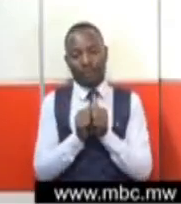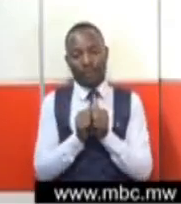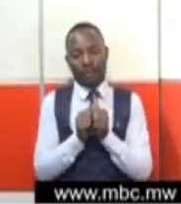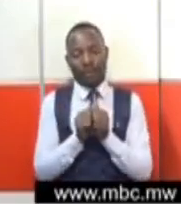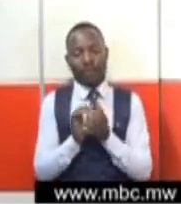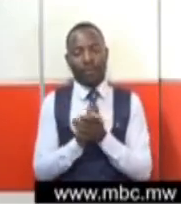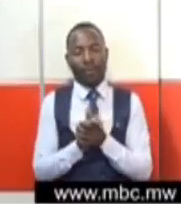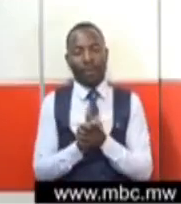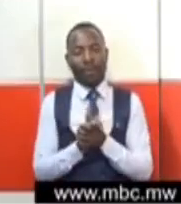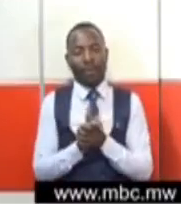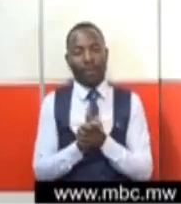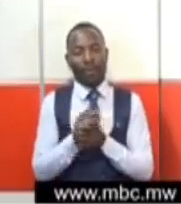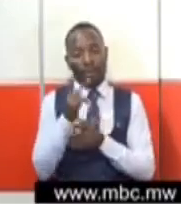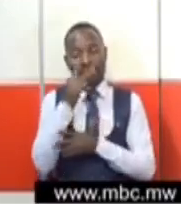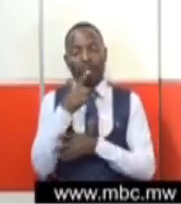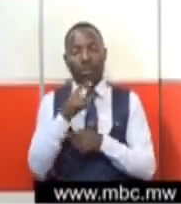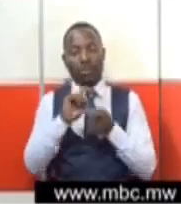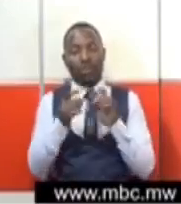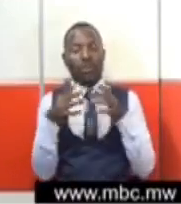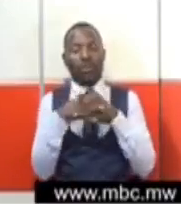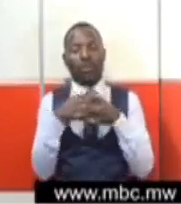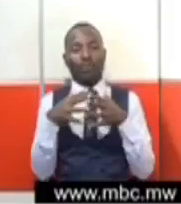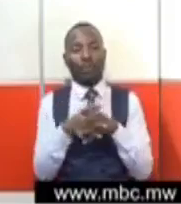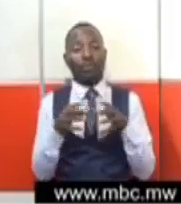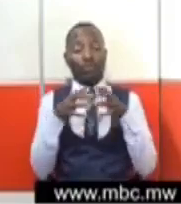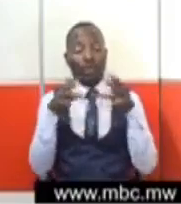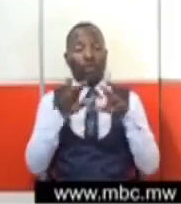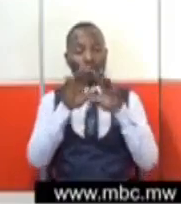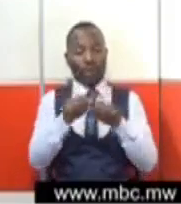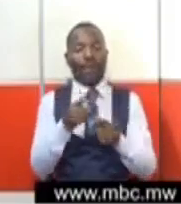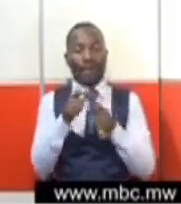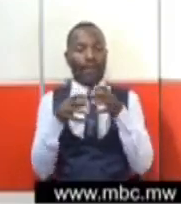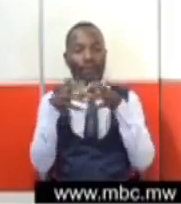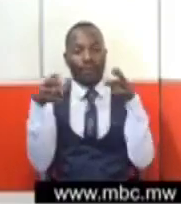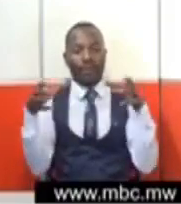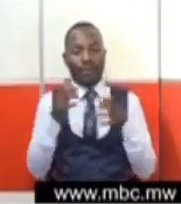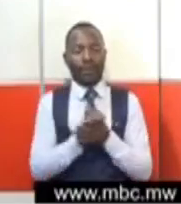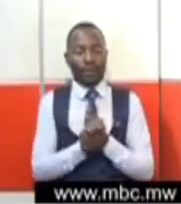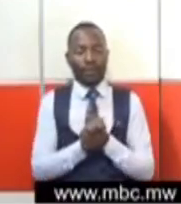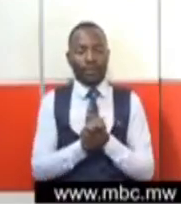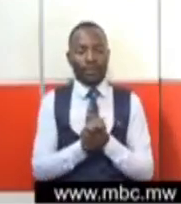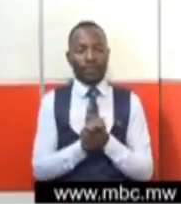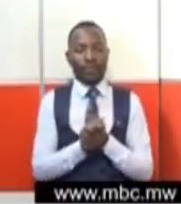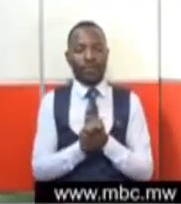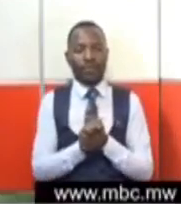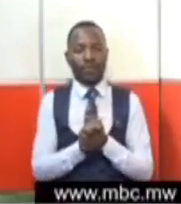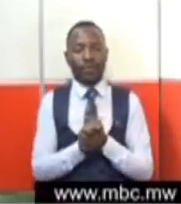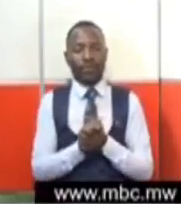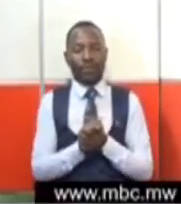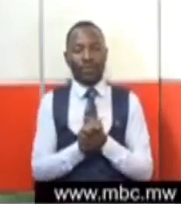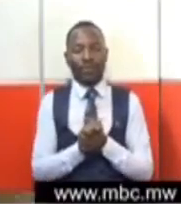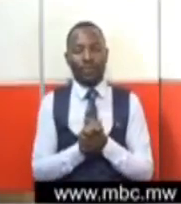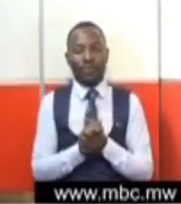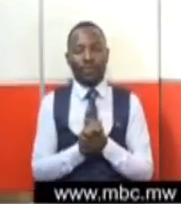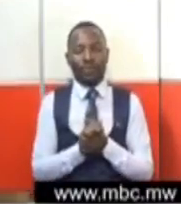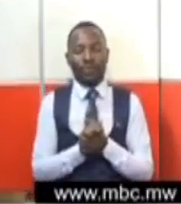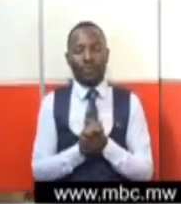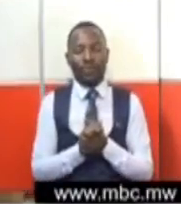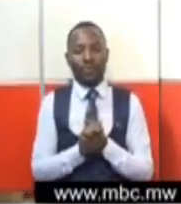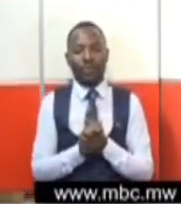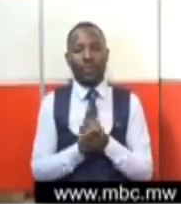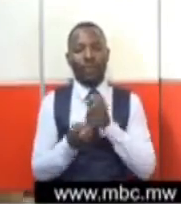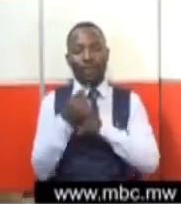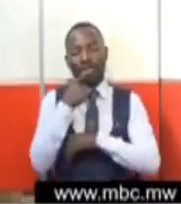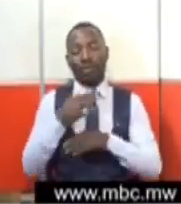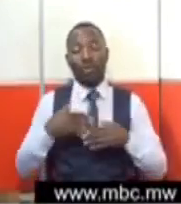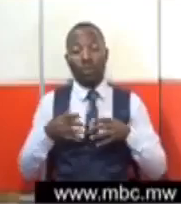return, we have noted a significant increase in the amount of milk in the cattle producers. Ted Nankuma expressed his